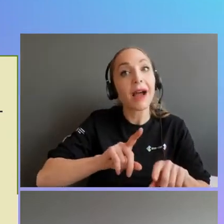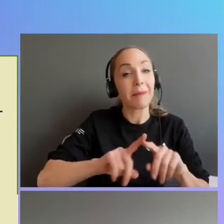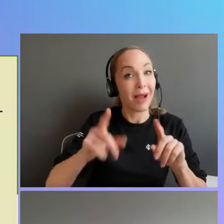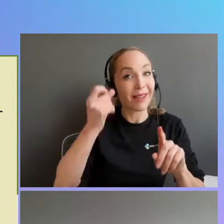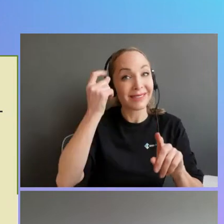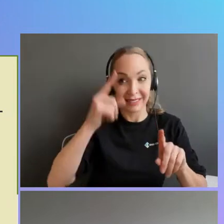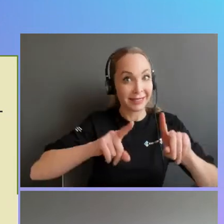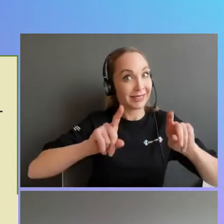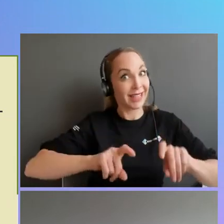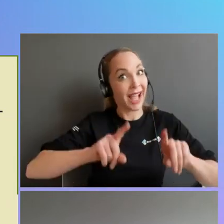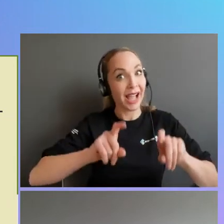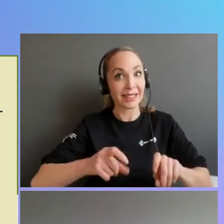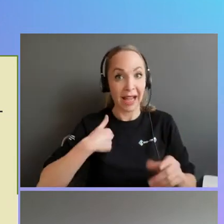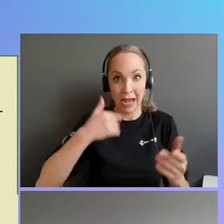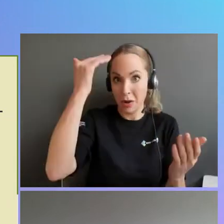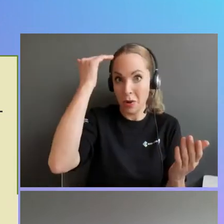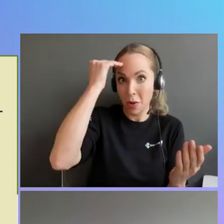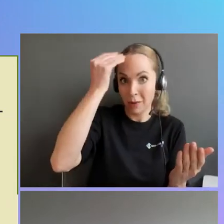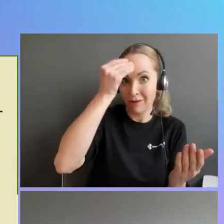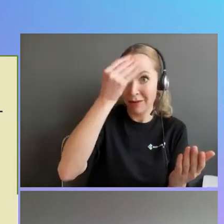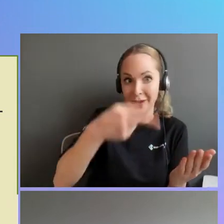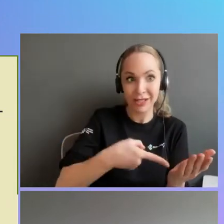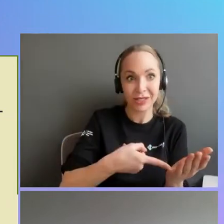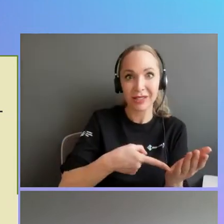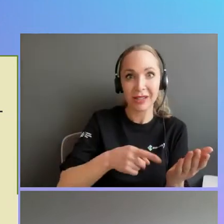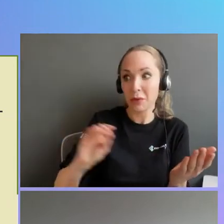So use these results.